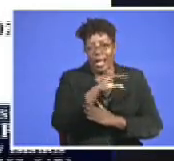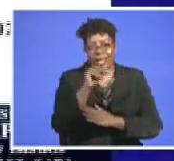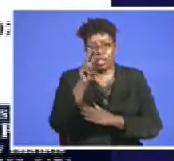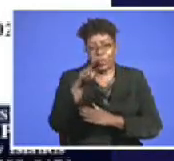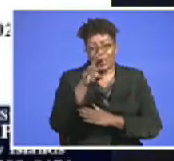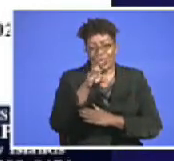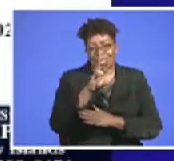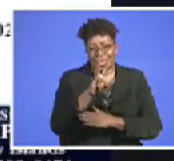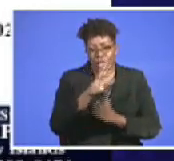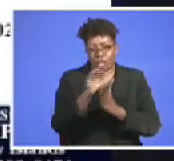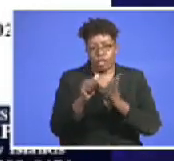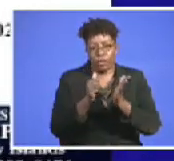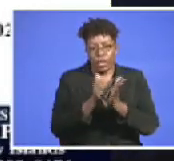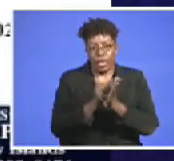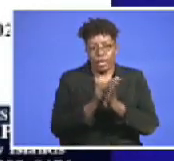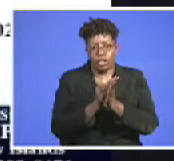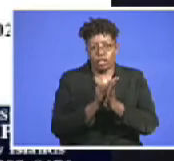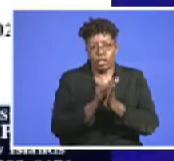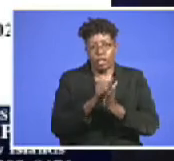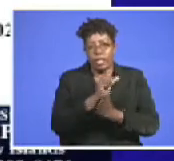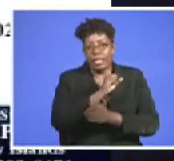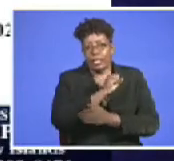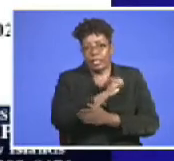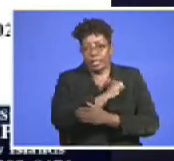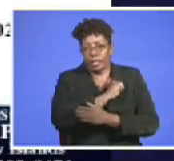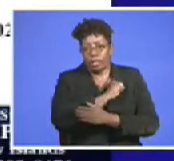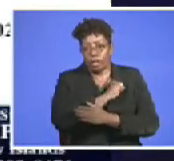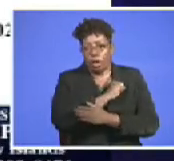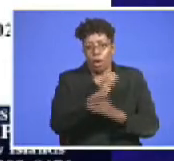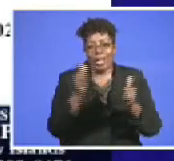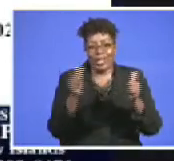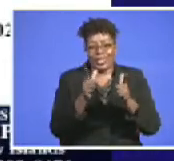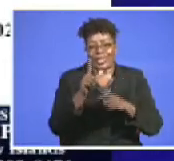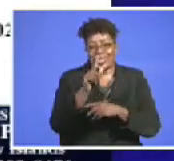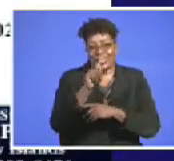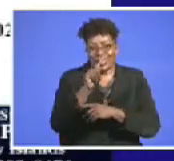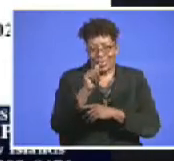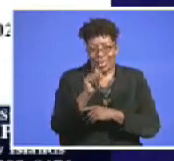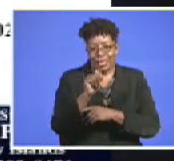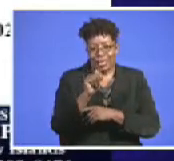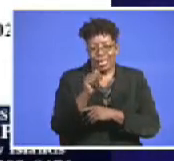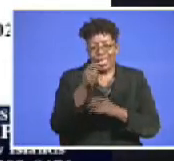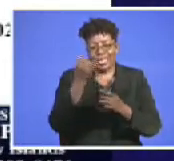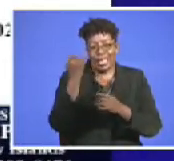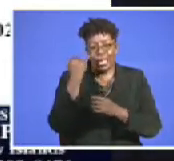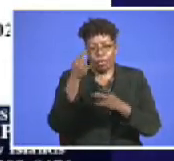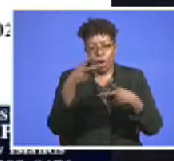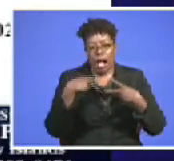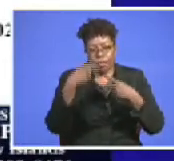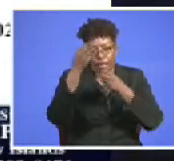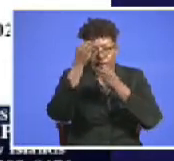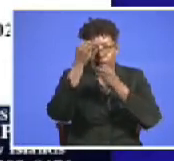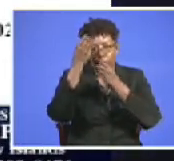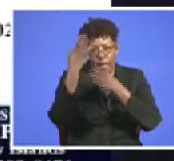26-year-old Leonard Simonet, alias Lilty, of Peter Street. If you have any information